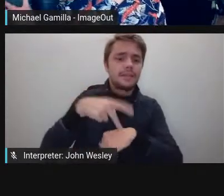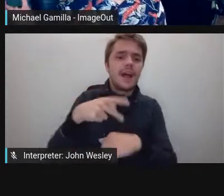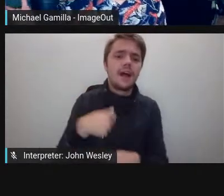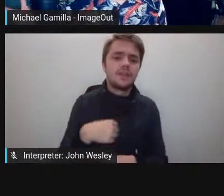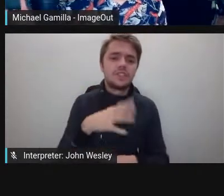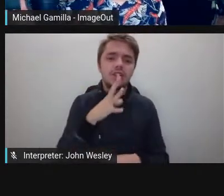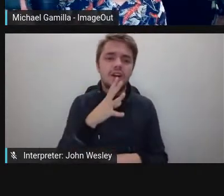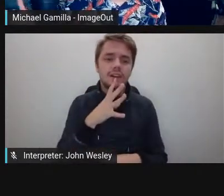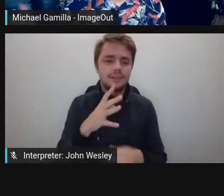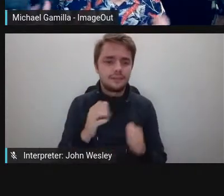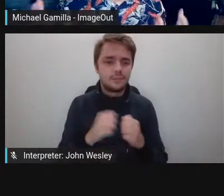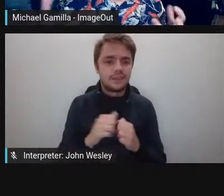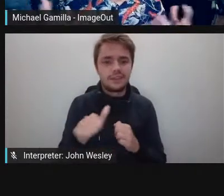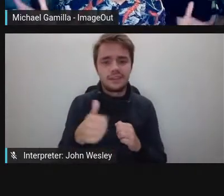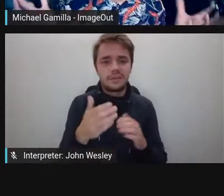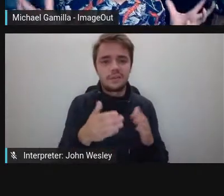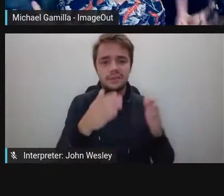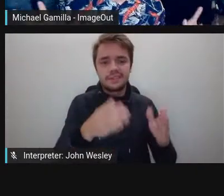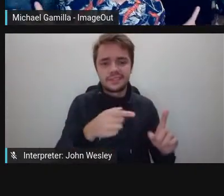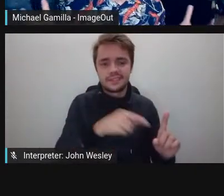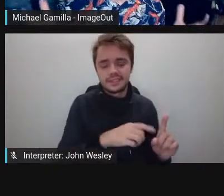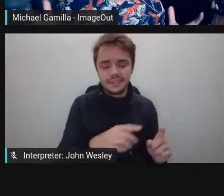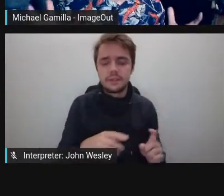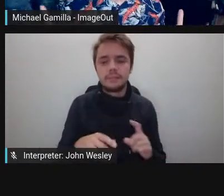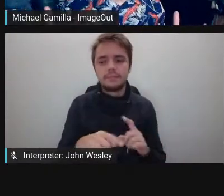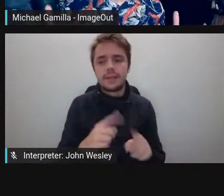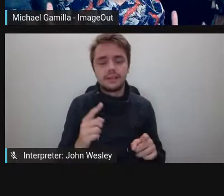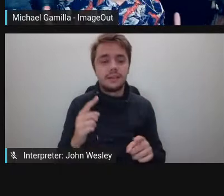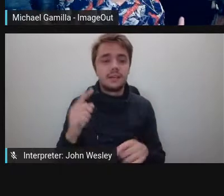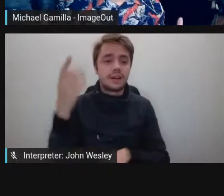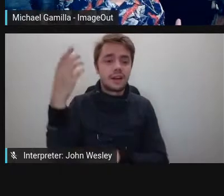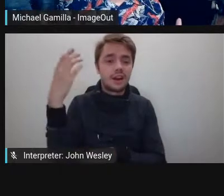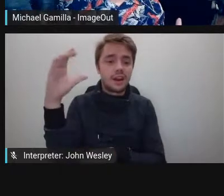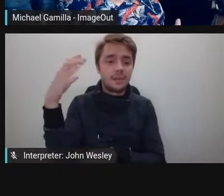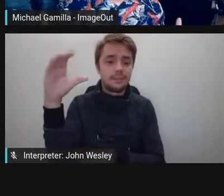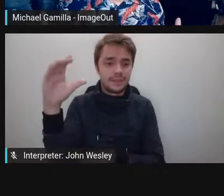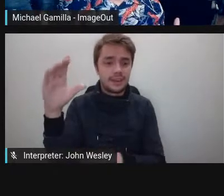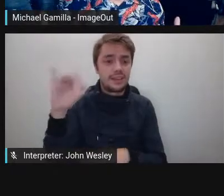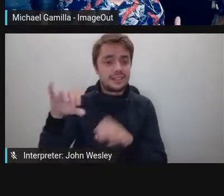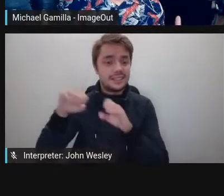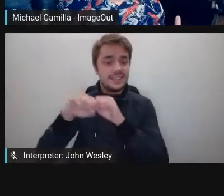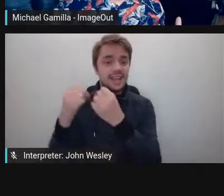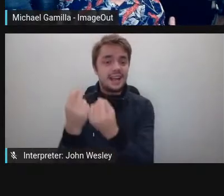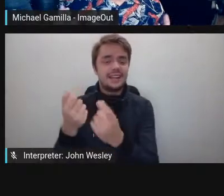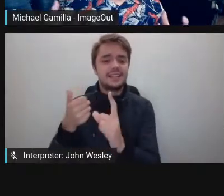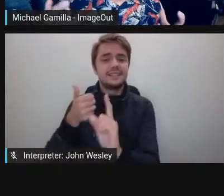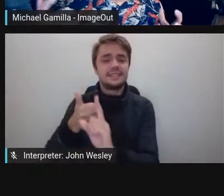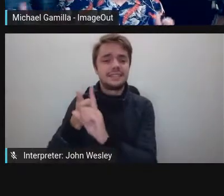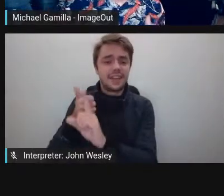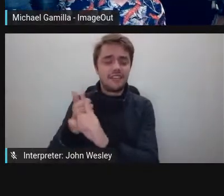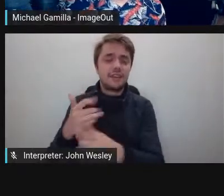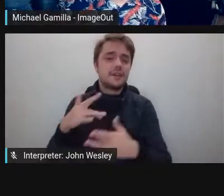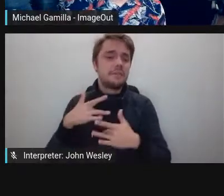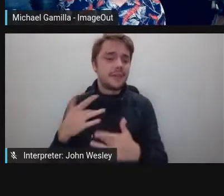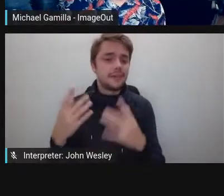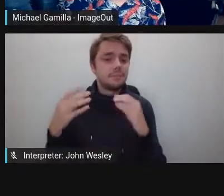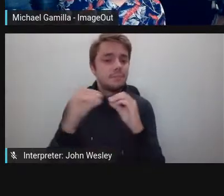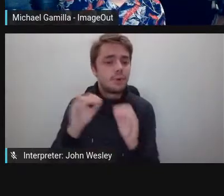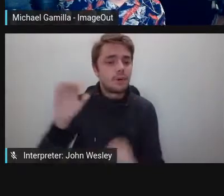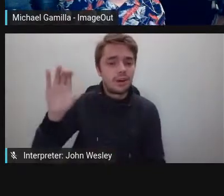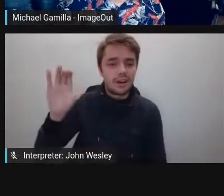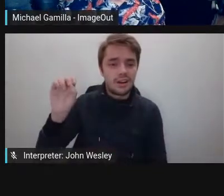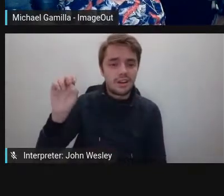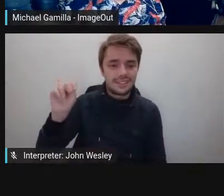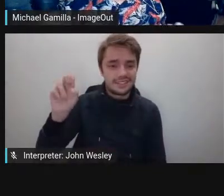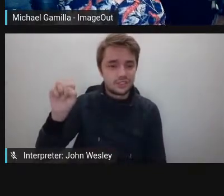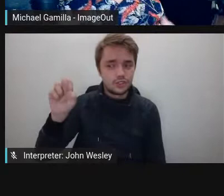from Argentina, it's the same thing. Colombia is still a conservative society with very conservative